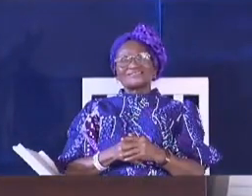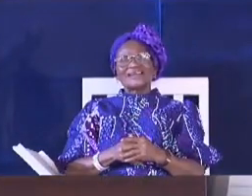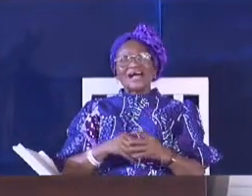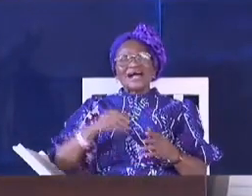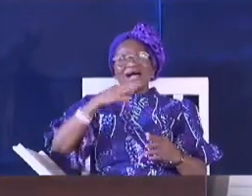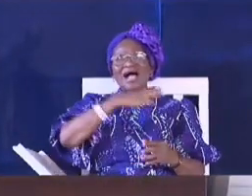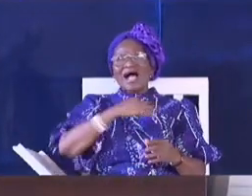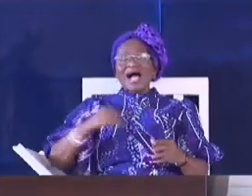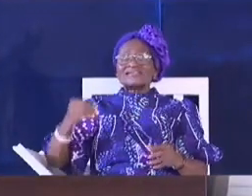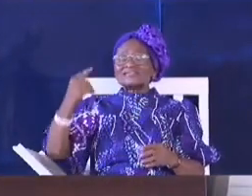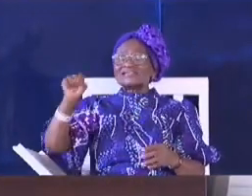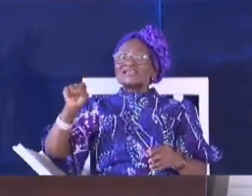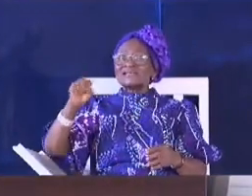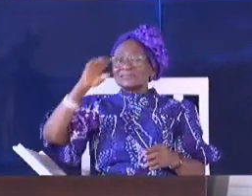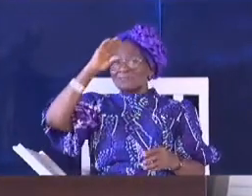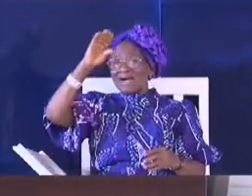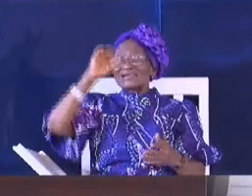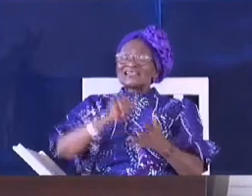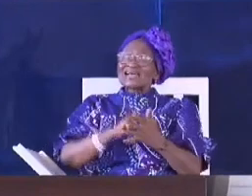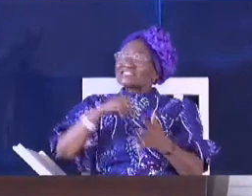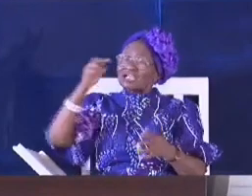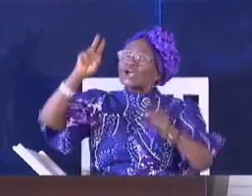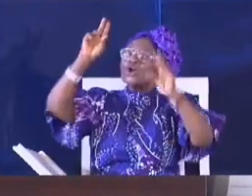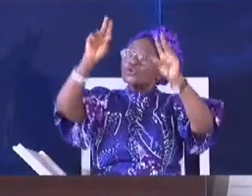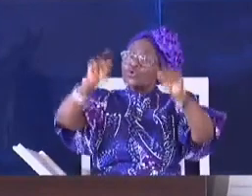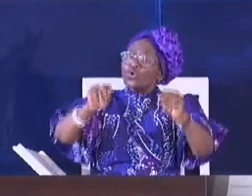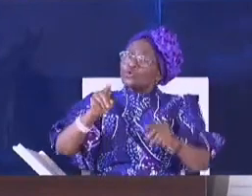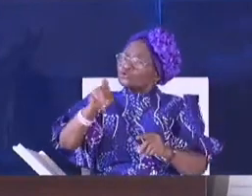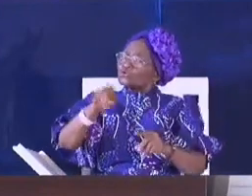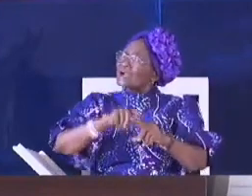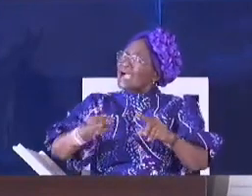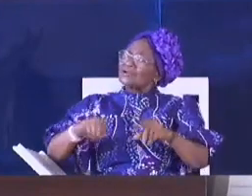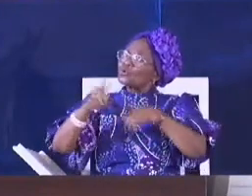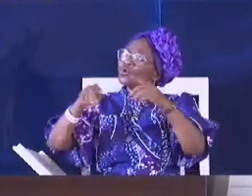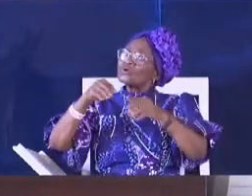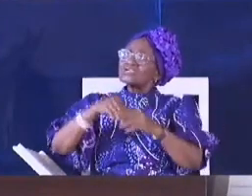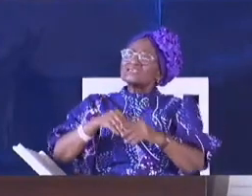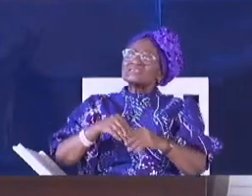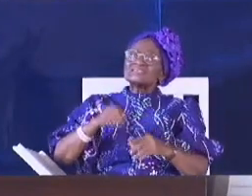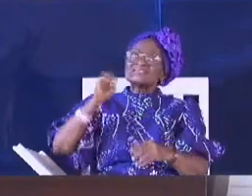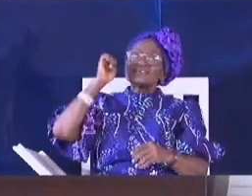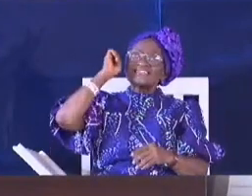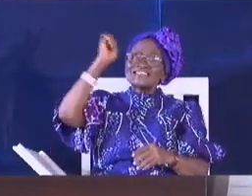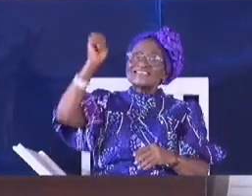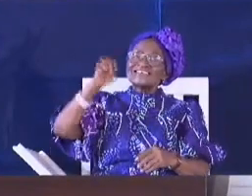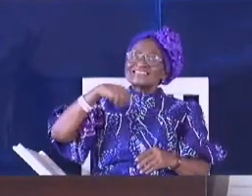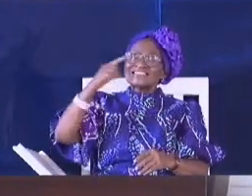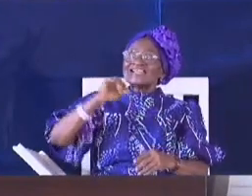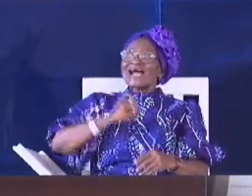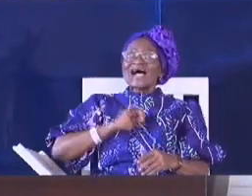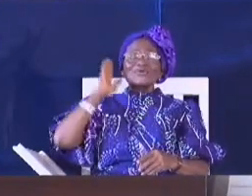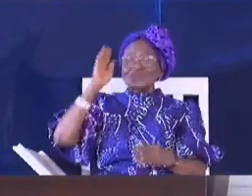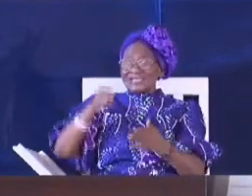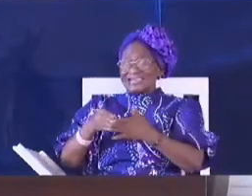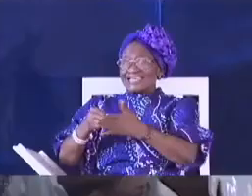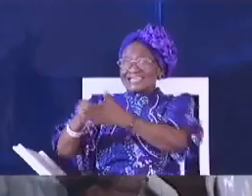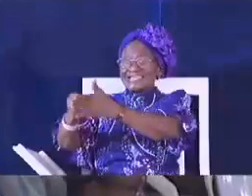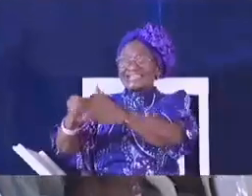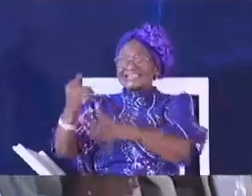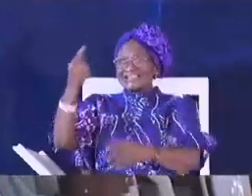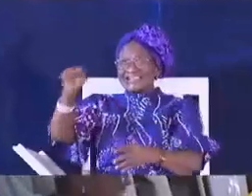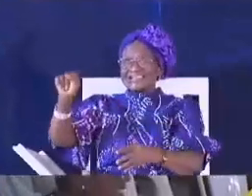And the man who said, no, you can't go, he said, I will lead the way.